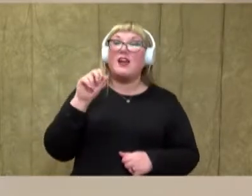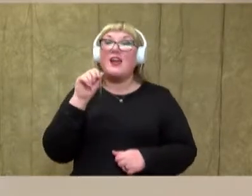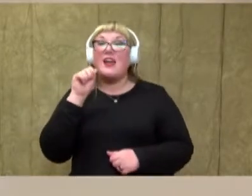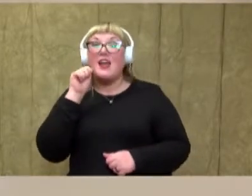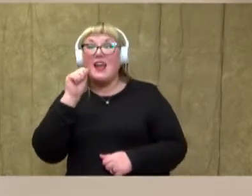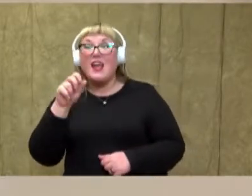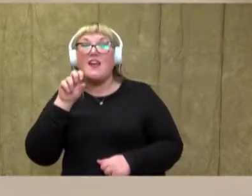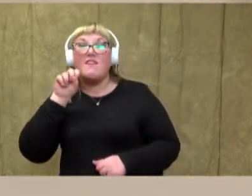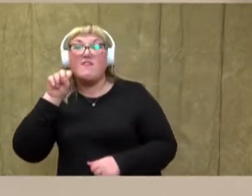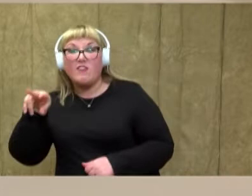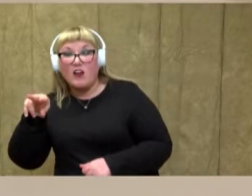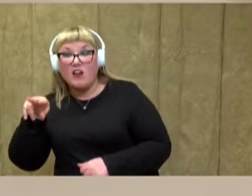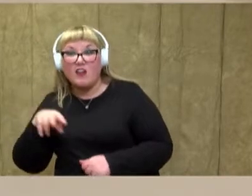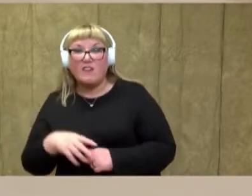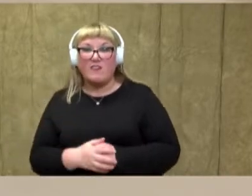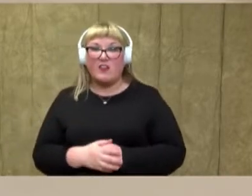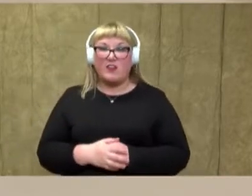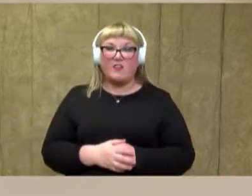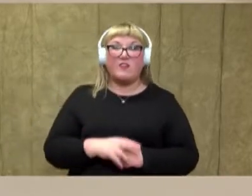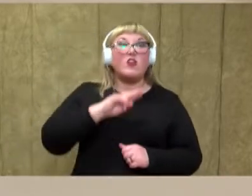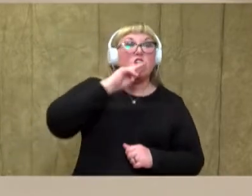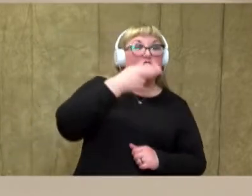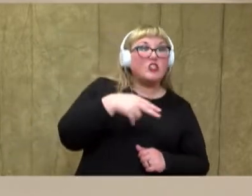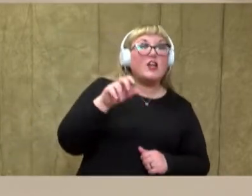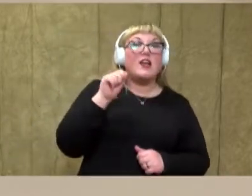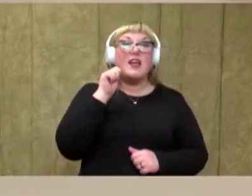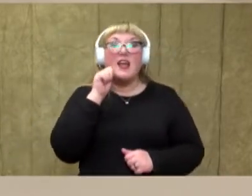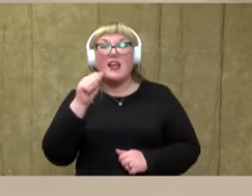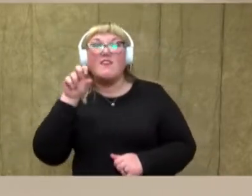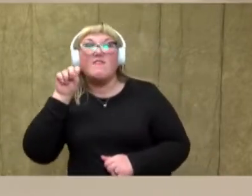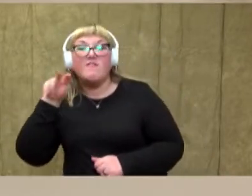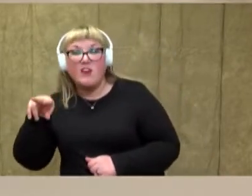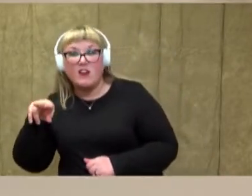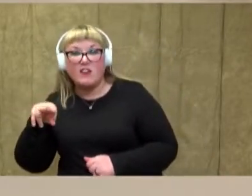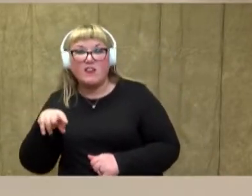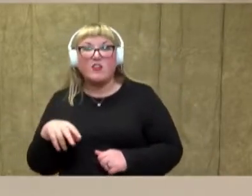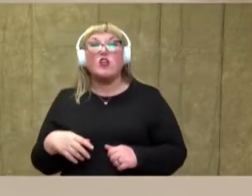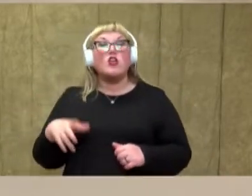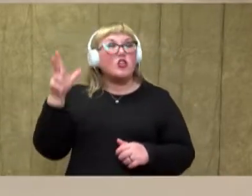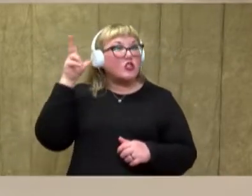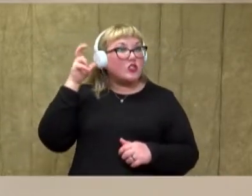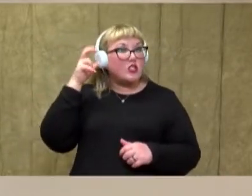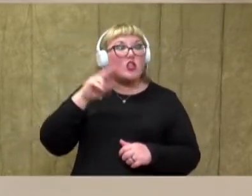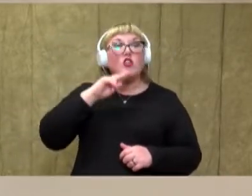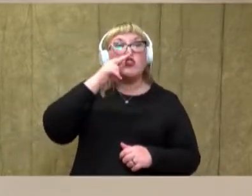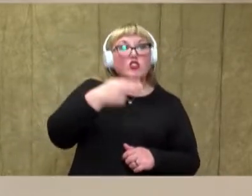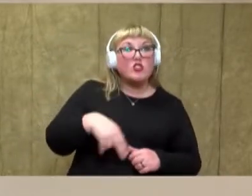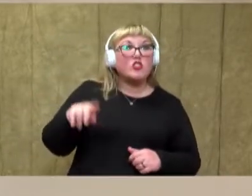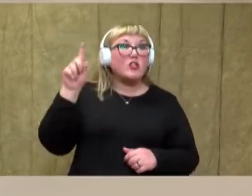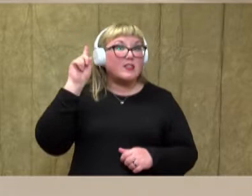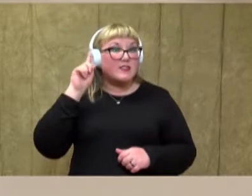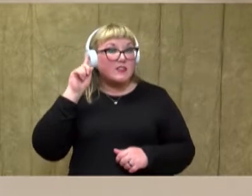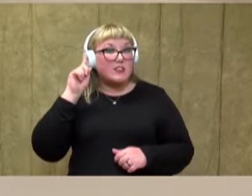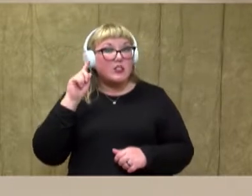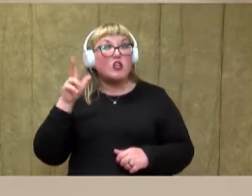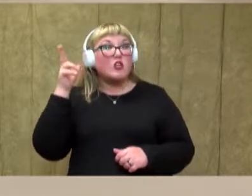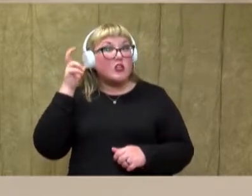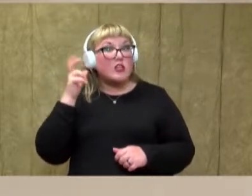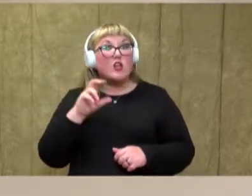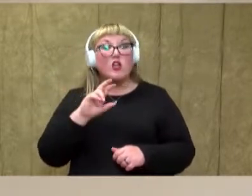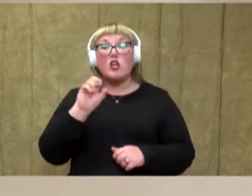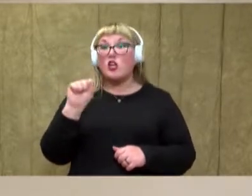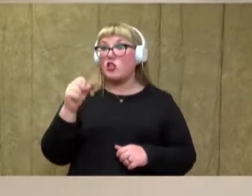Shave. Read the word. Shave. Do you hear the sh sound in the word shave?